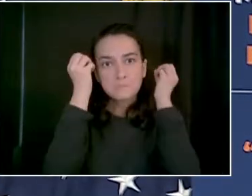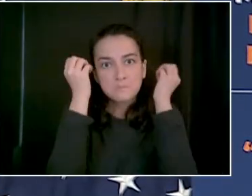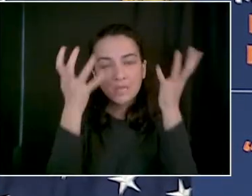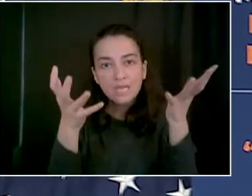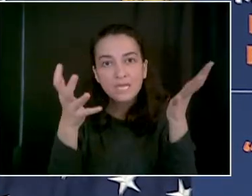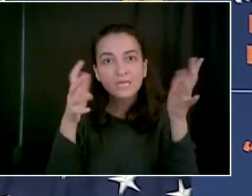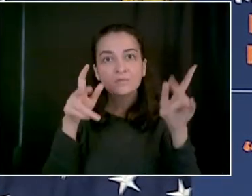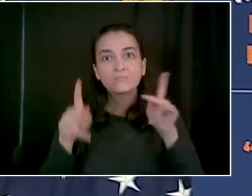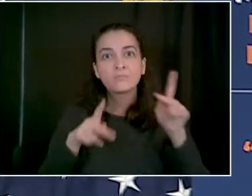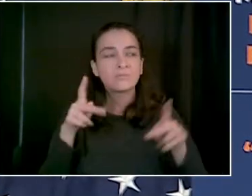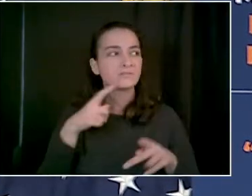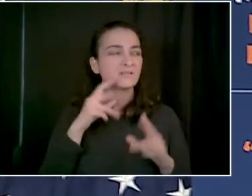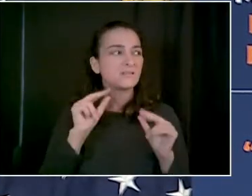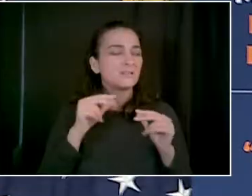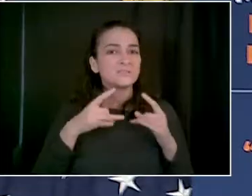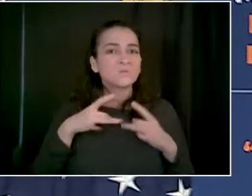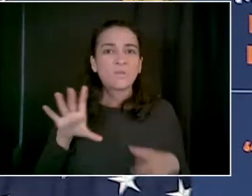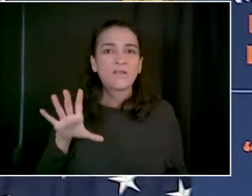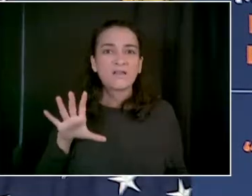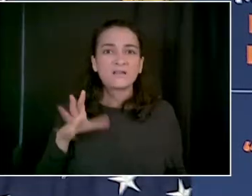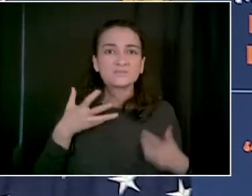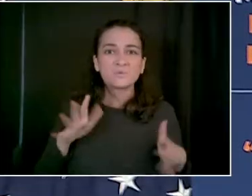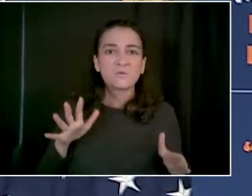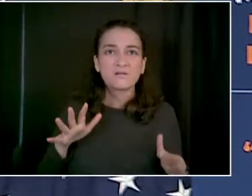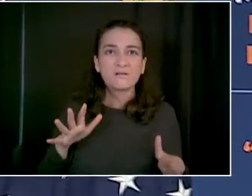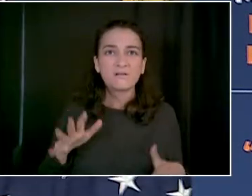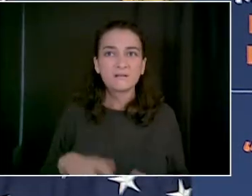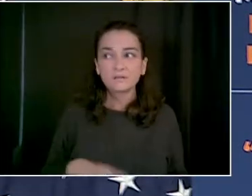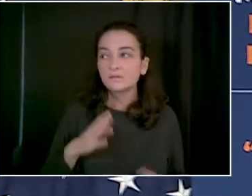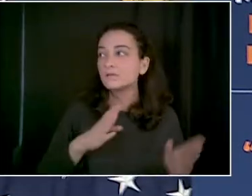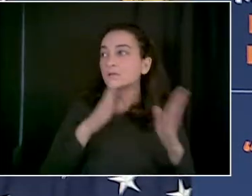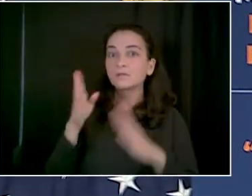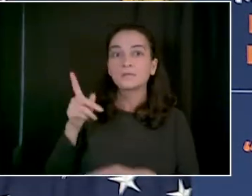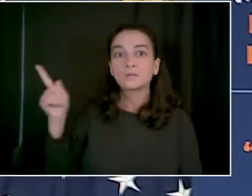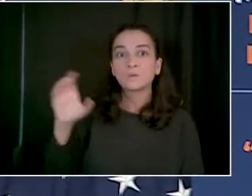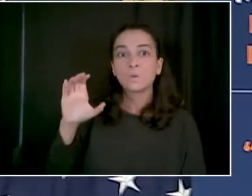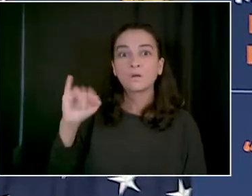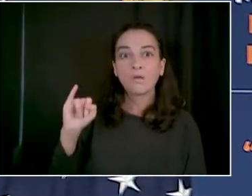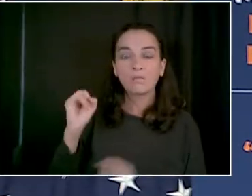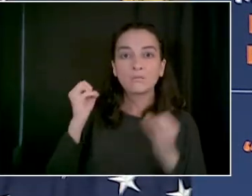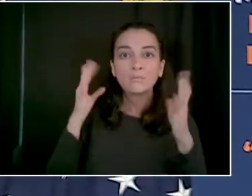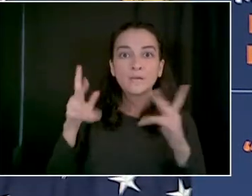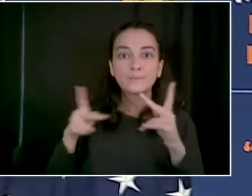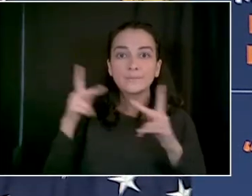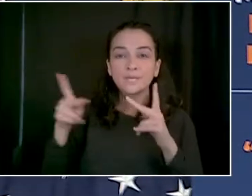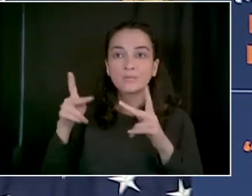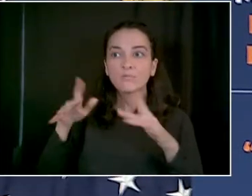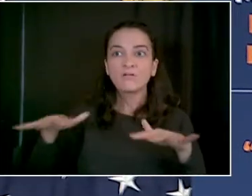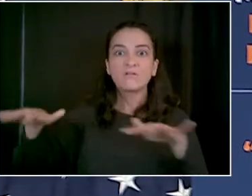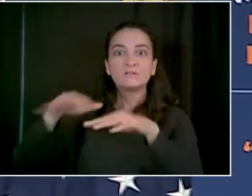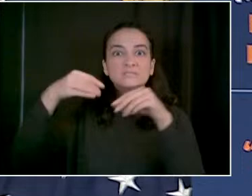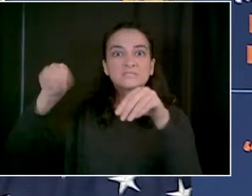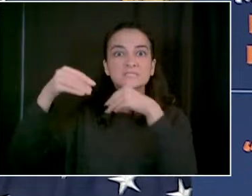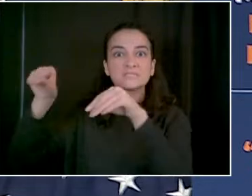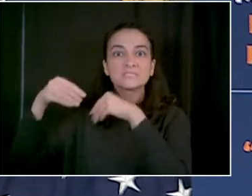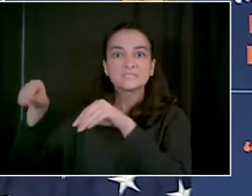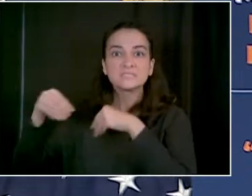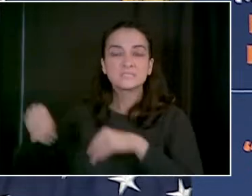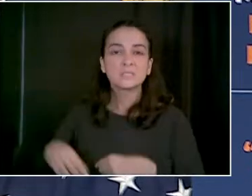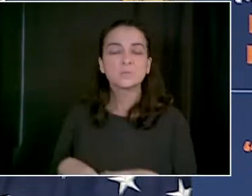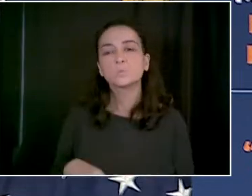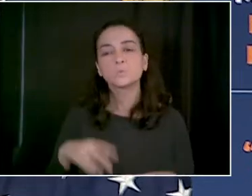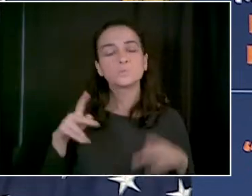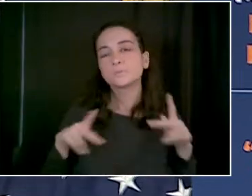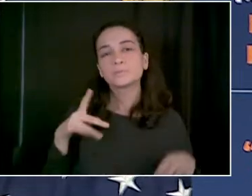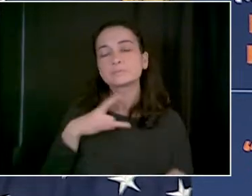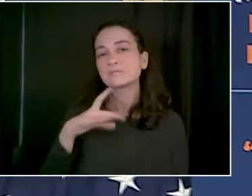talking about vendors on Boardwalk. When I'm in Sandra Ung's district in Flushing, they talk about vendors on Boardwalk, on the